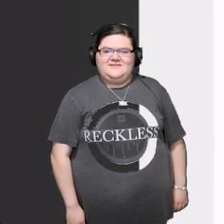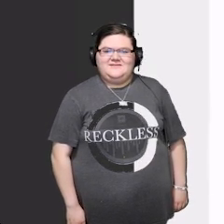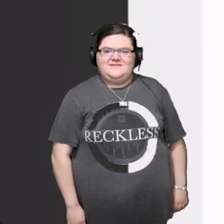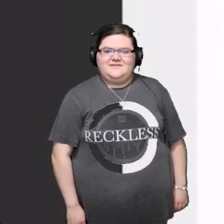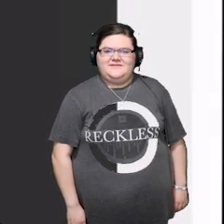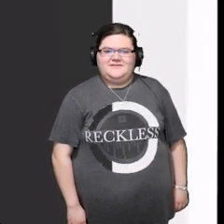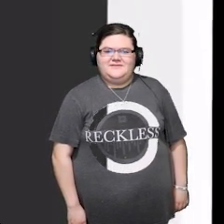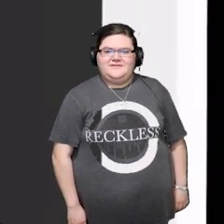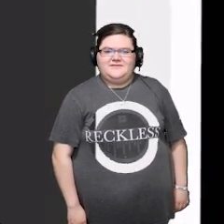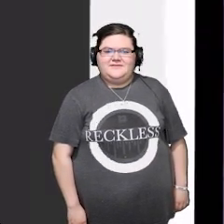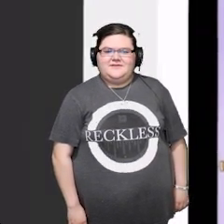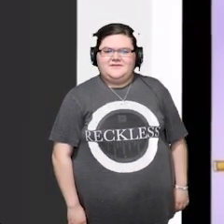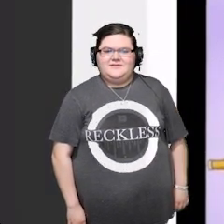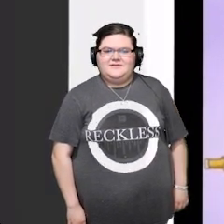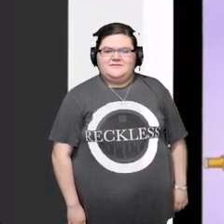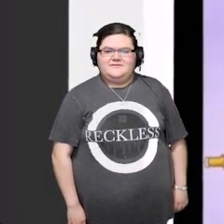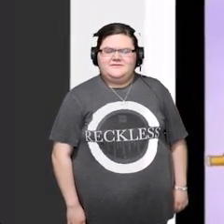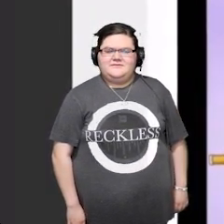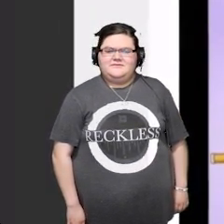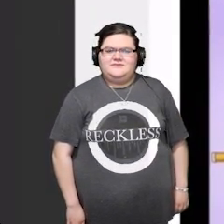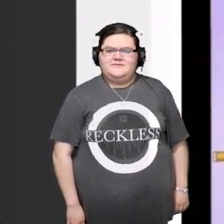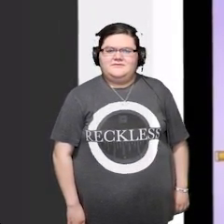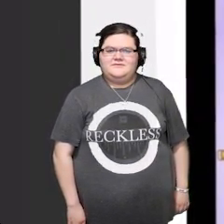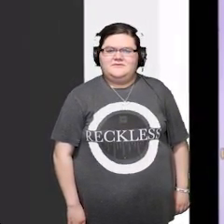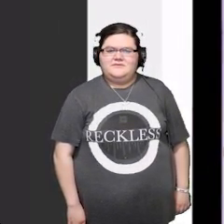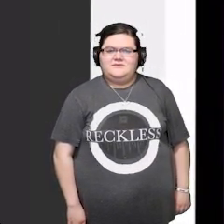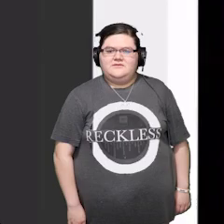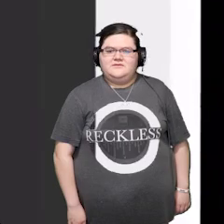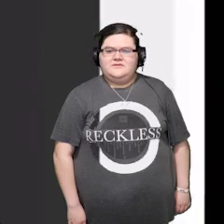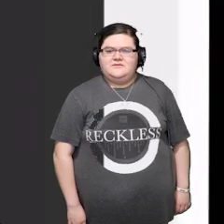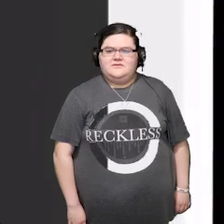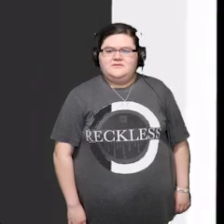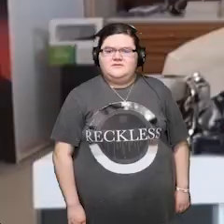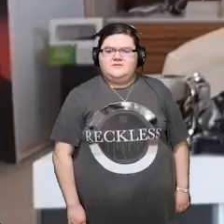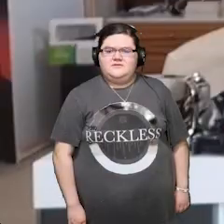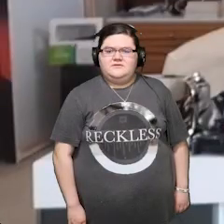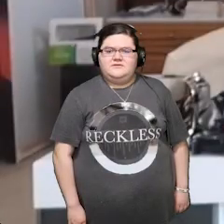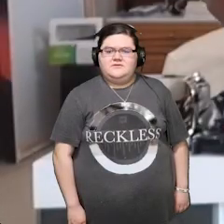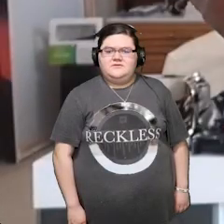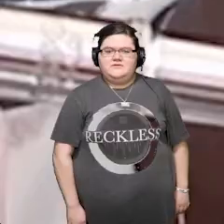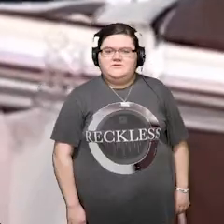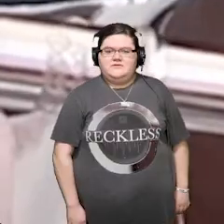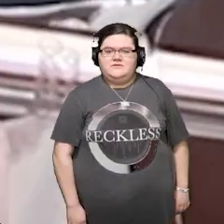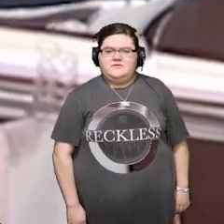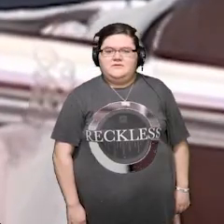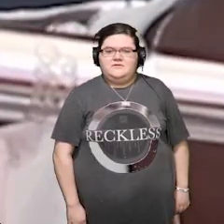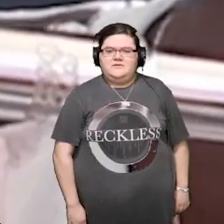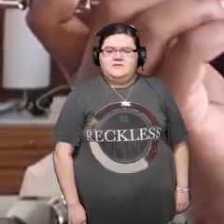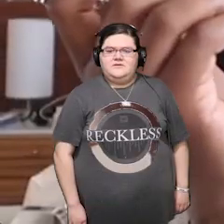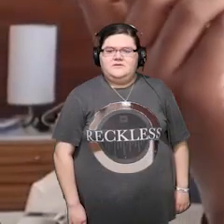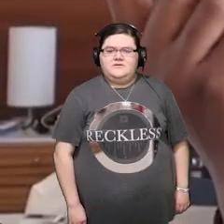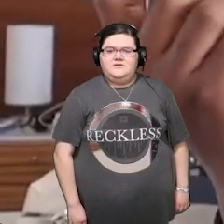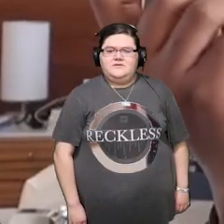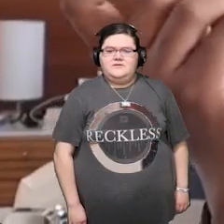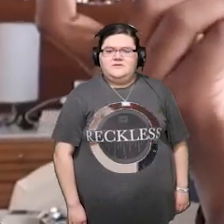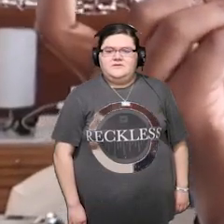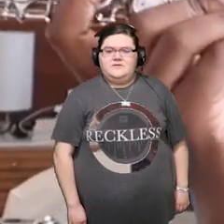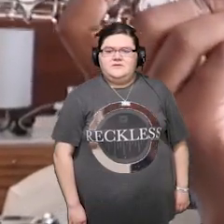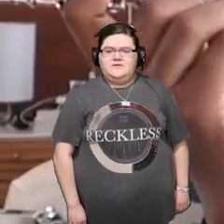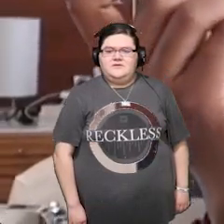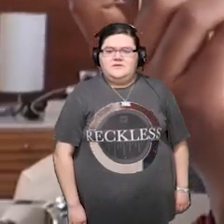it's this way. Oh, so you weren't trolling me. So like this. Oh.